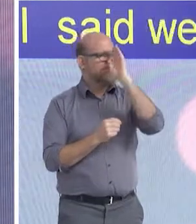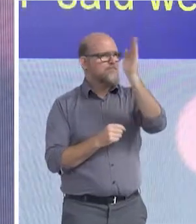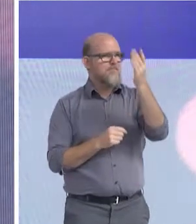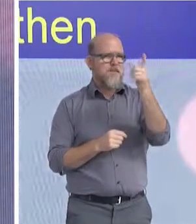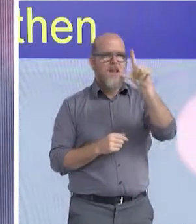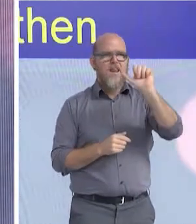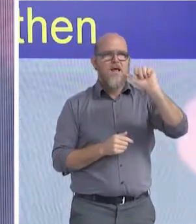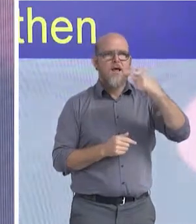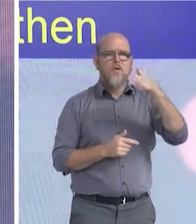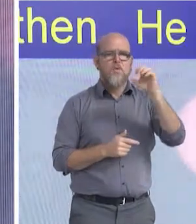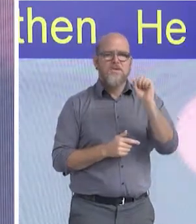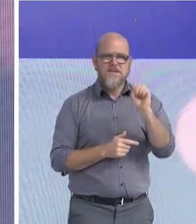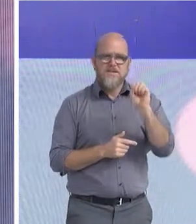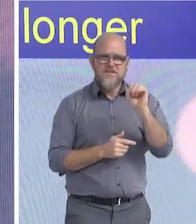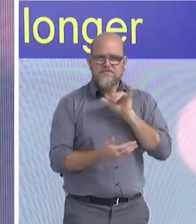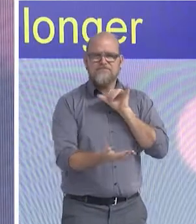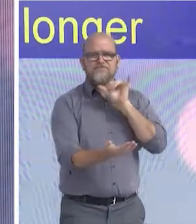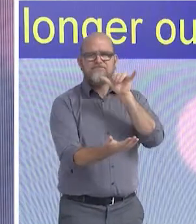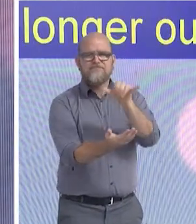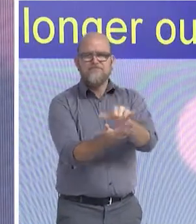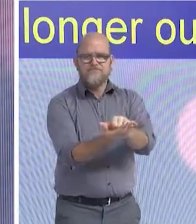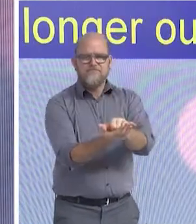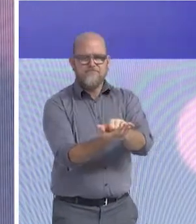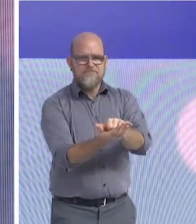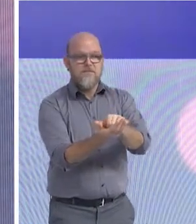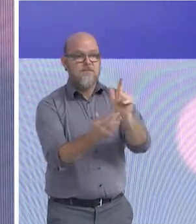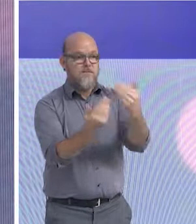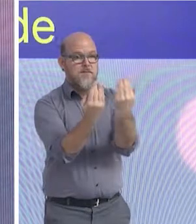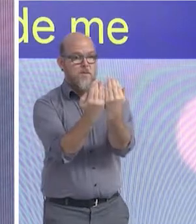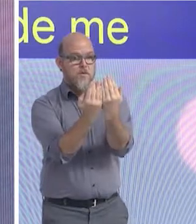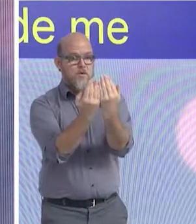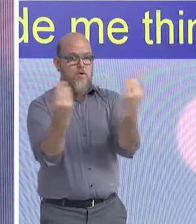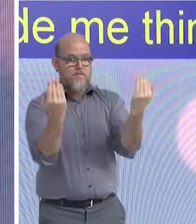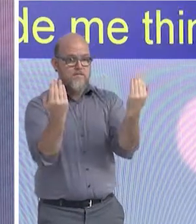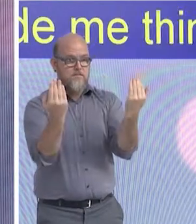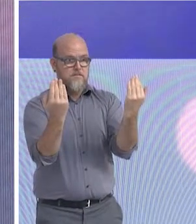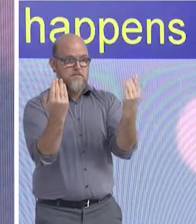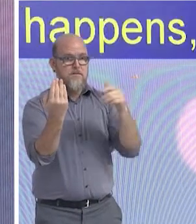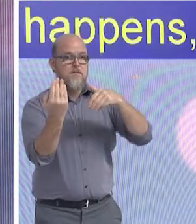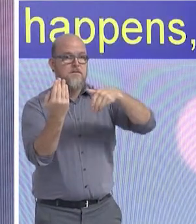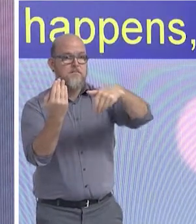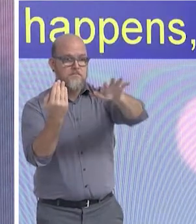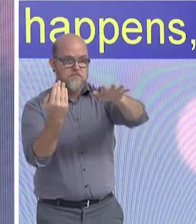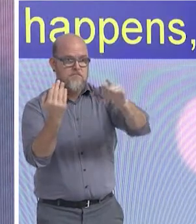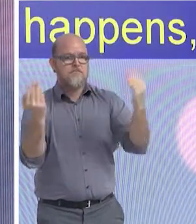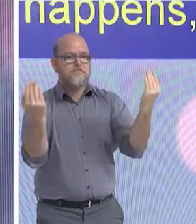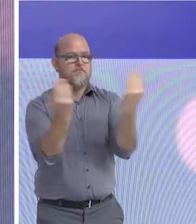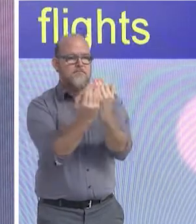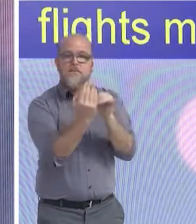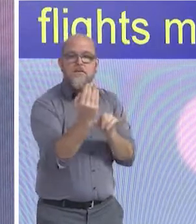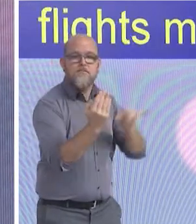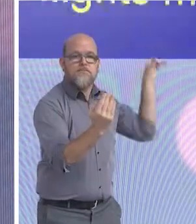our responsibility. So it made me think about, well, what happens? How are these particular flights monitored, and how are their human